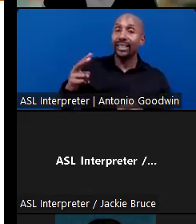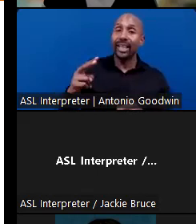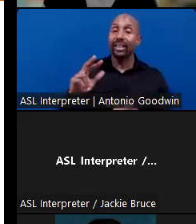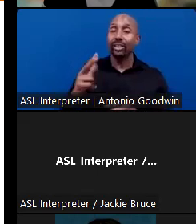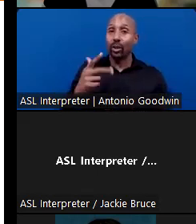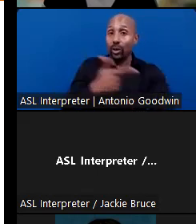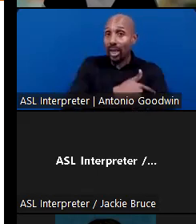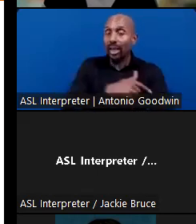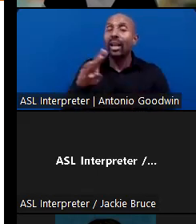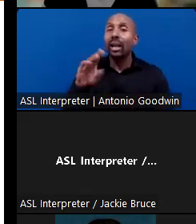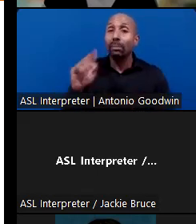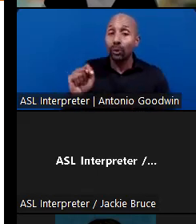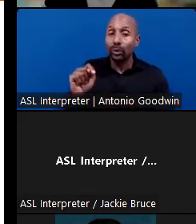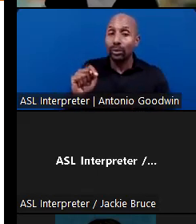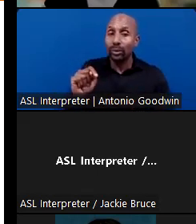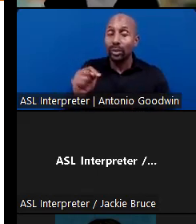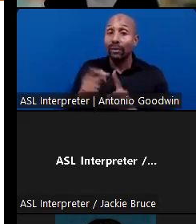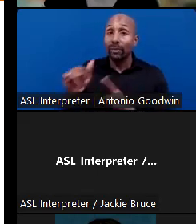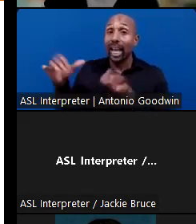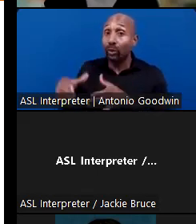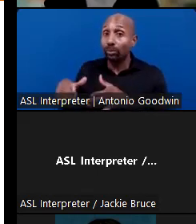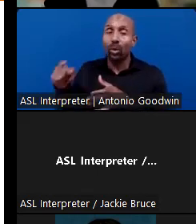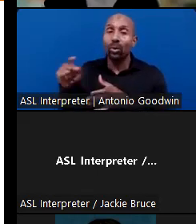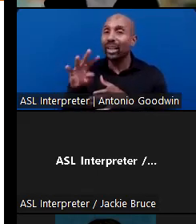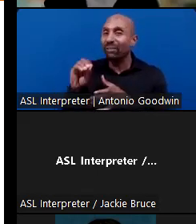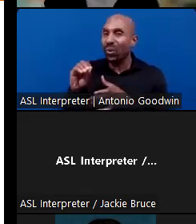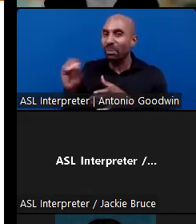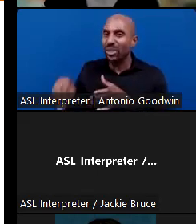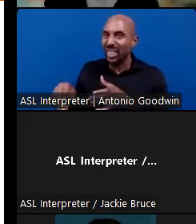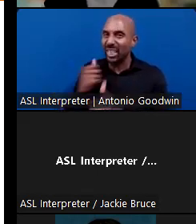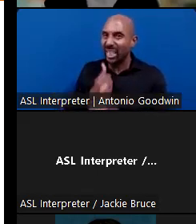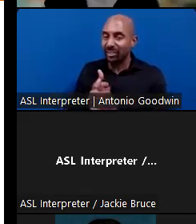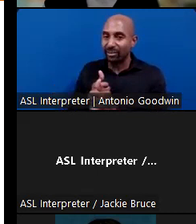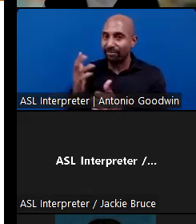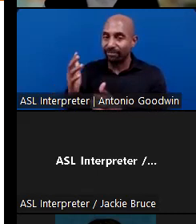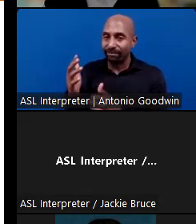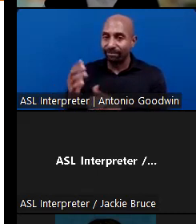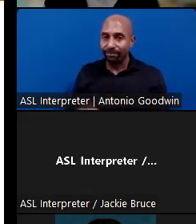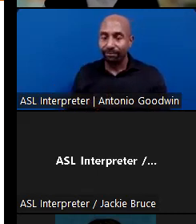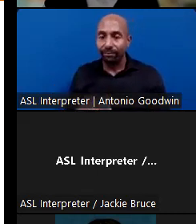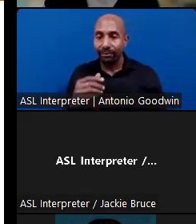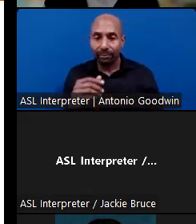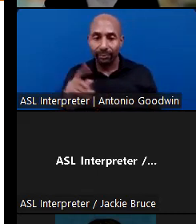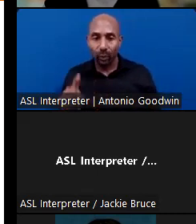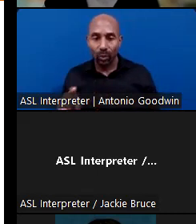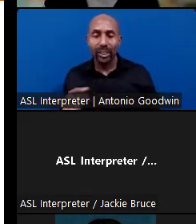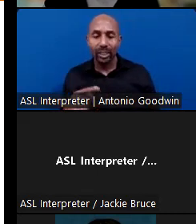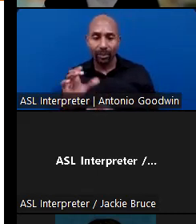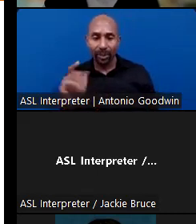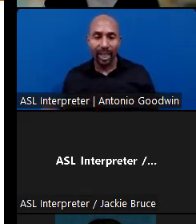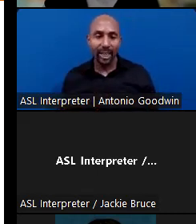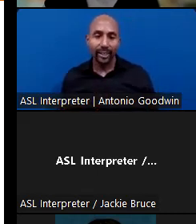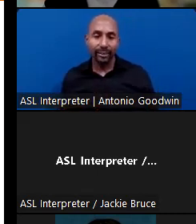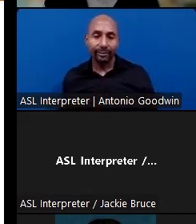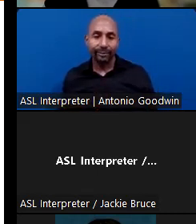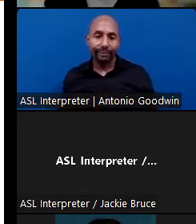about 44% are up to date. Sorry. Do you know when there's a question in the chat. Do you know when second boosters will be